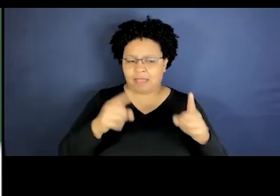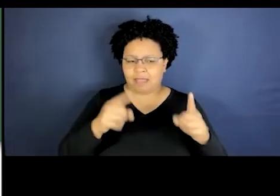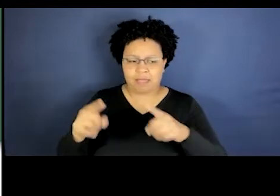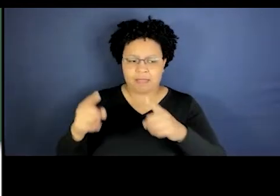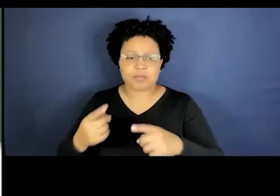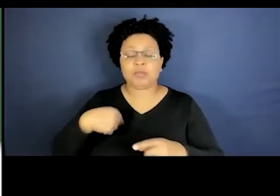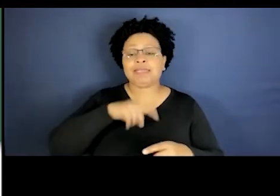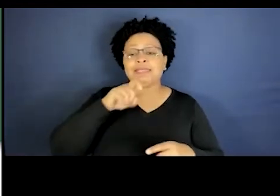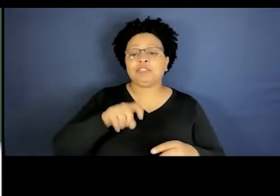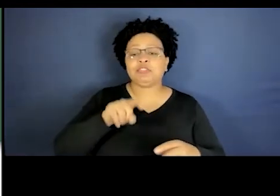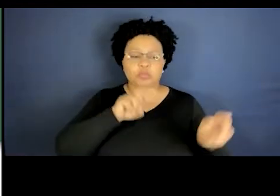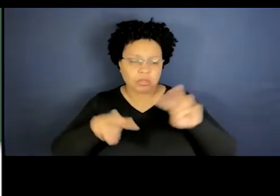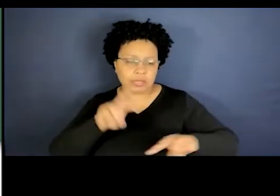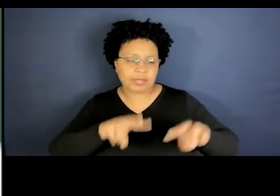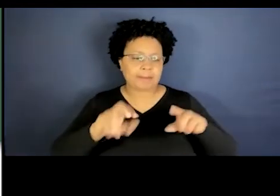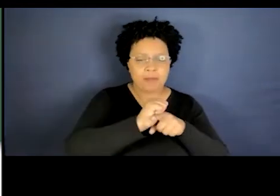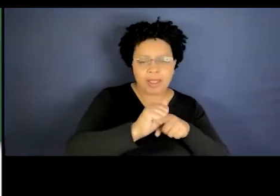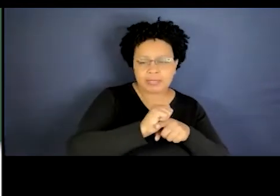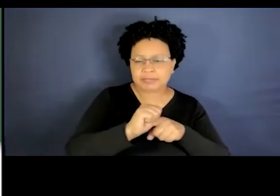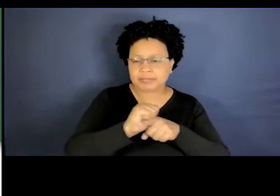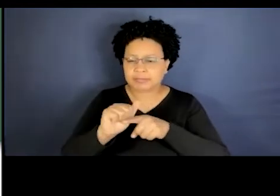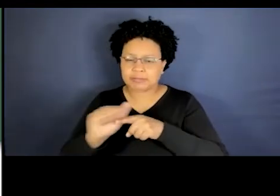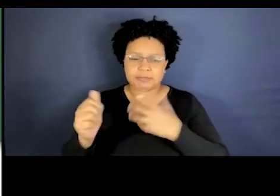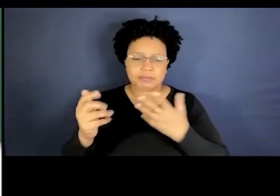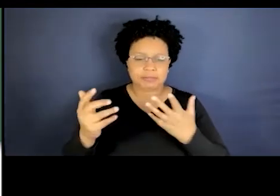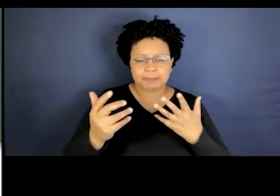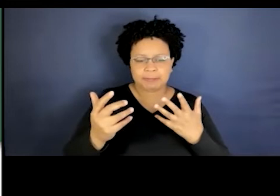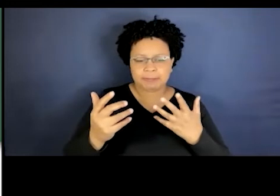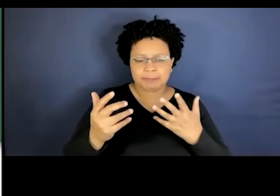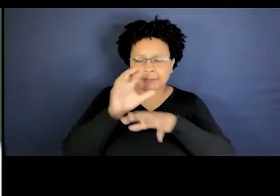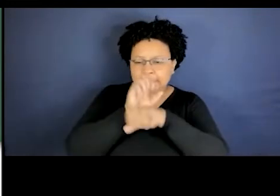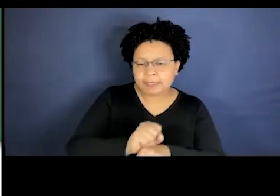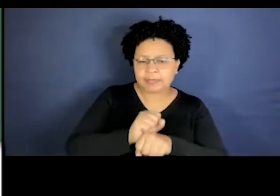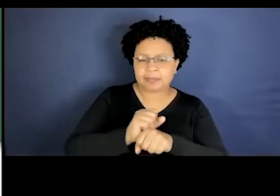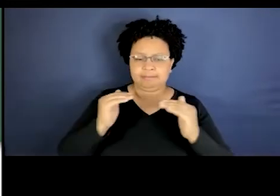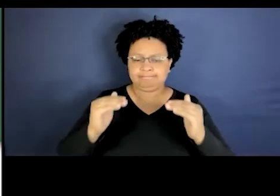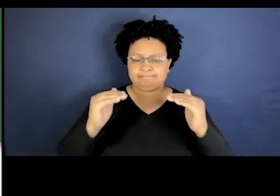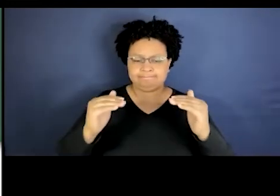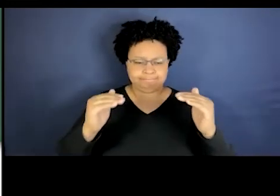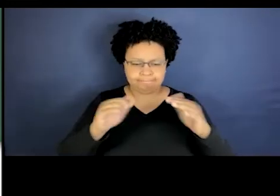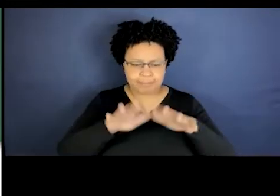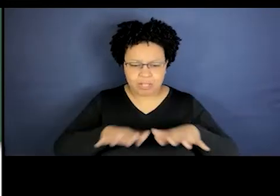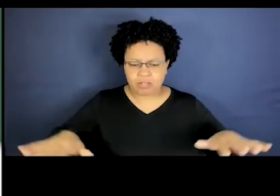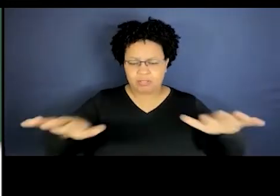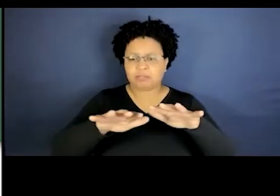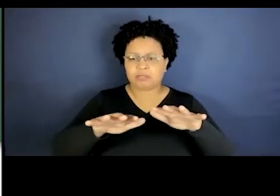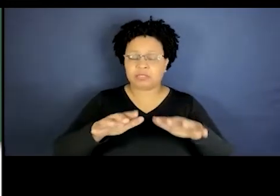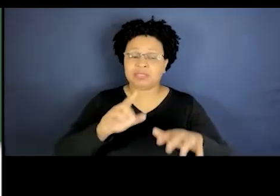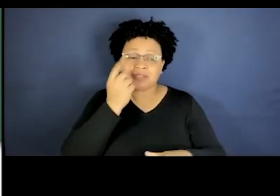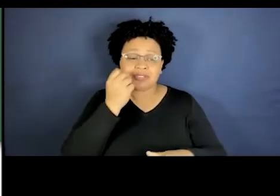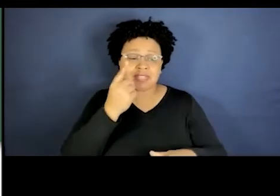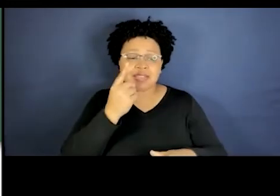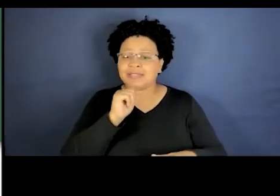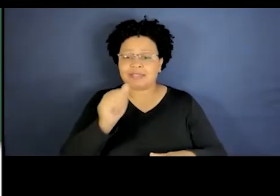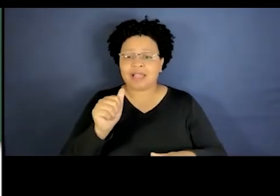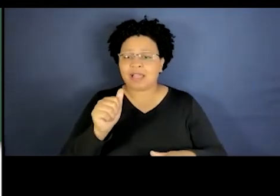so that accessing care is not a feat, but a right. therefore creating equity, inclusion